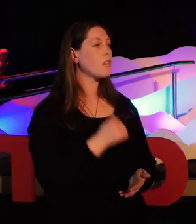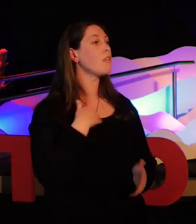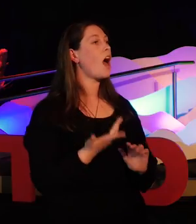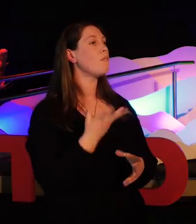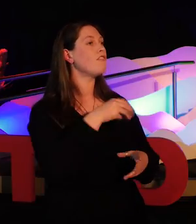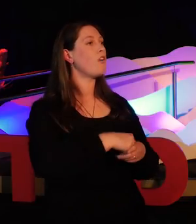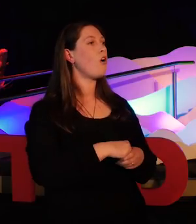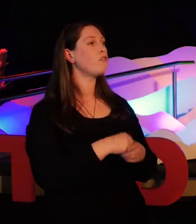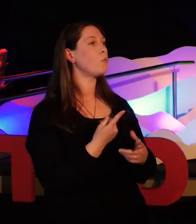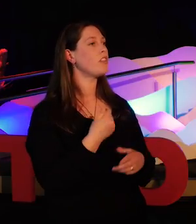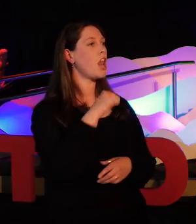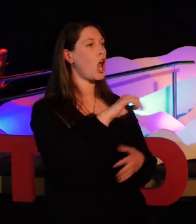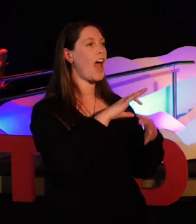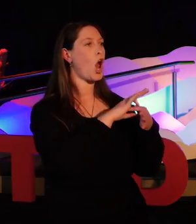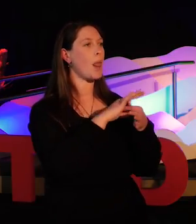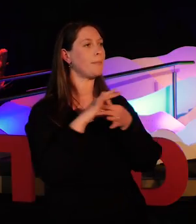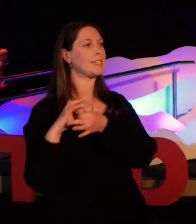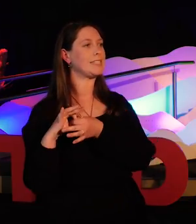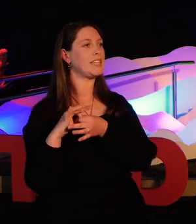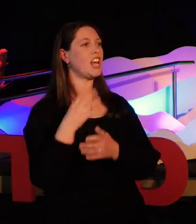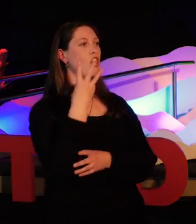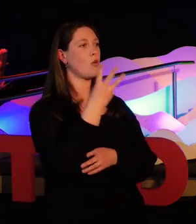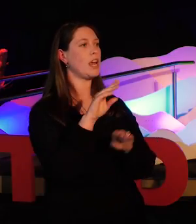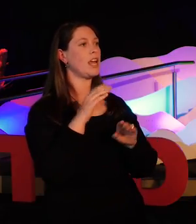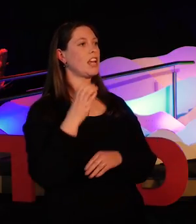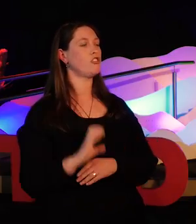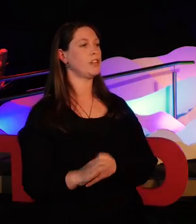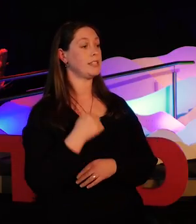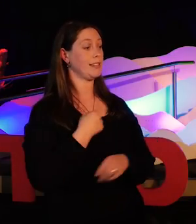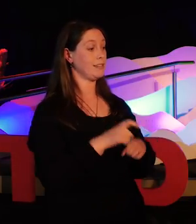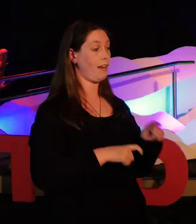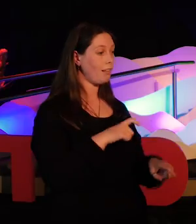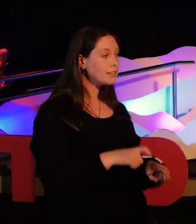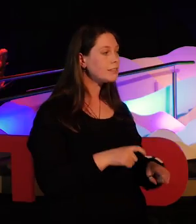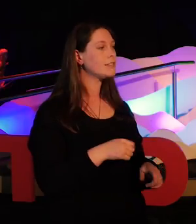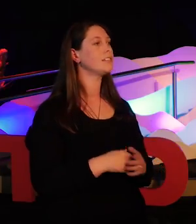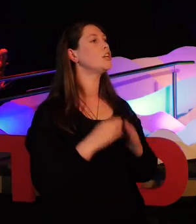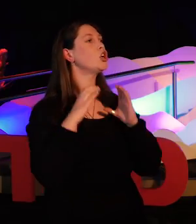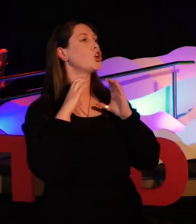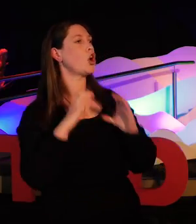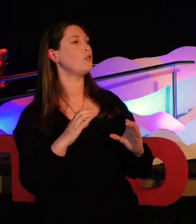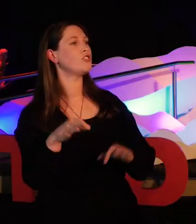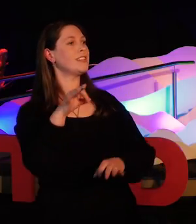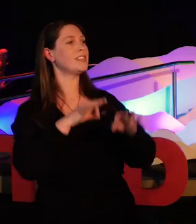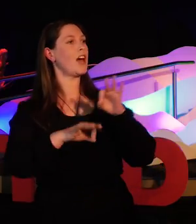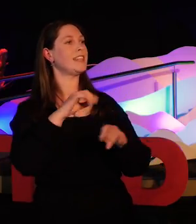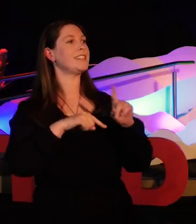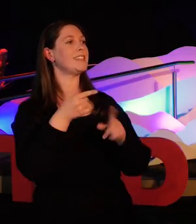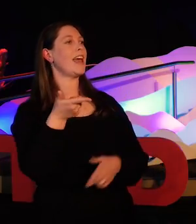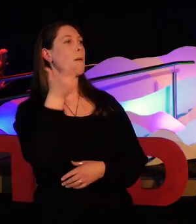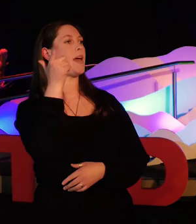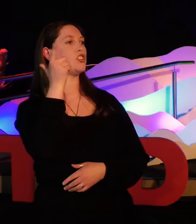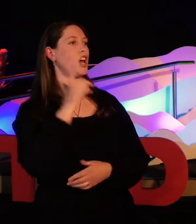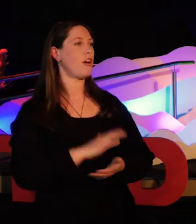I've been involved with 9 Olympics in 3 countries as a cyclist, coach, scientist, and a